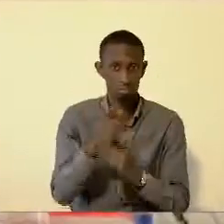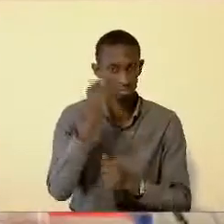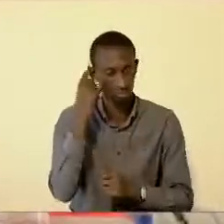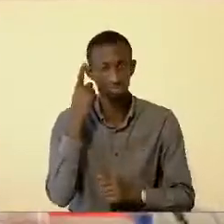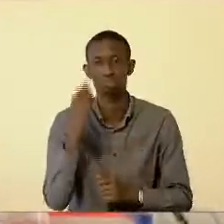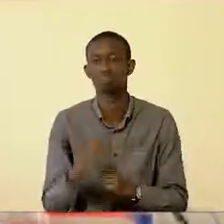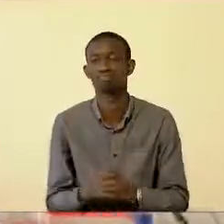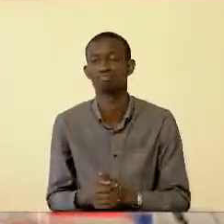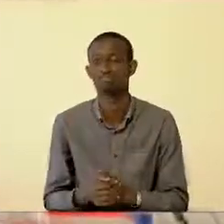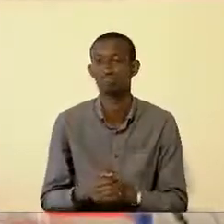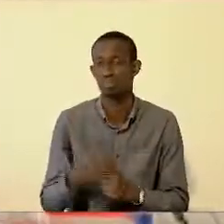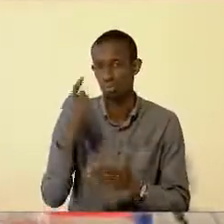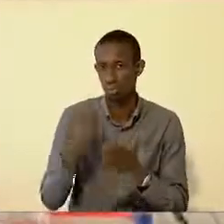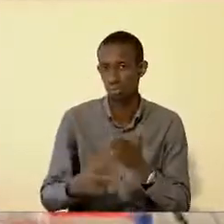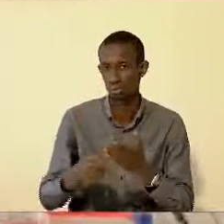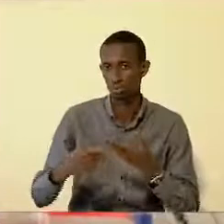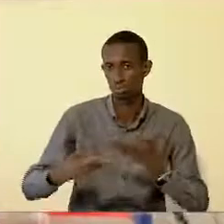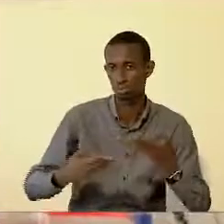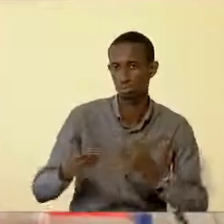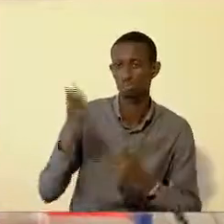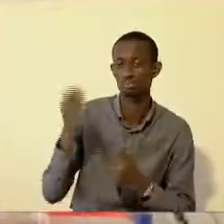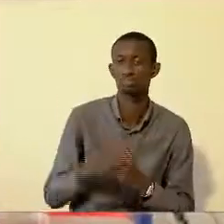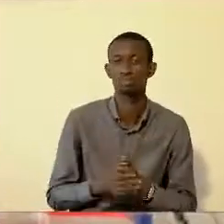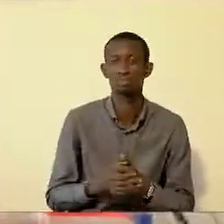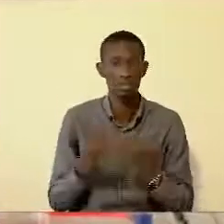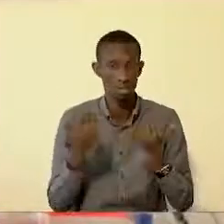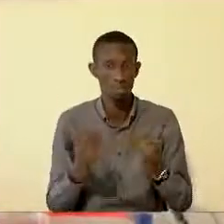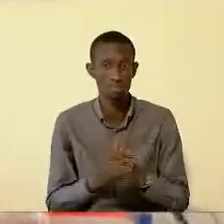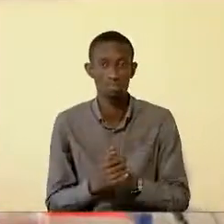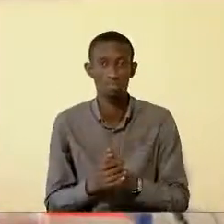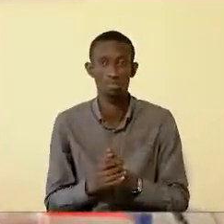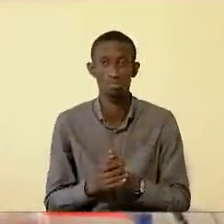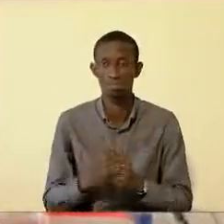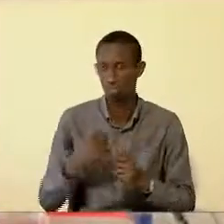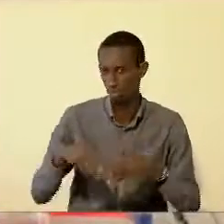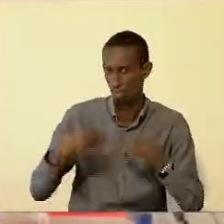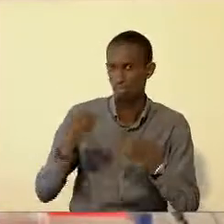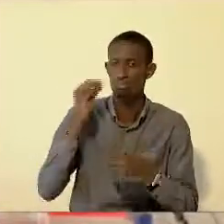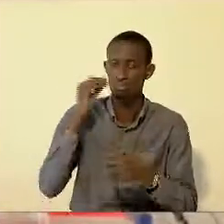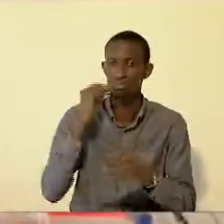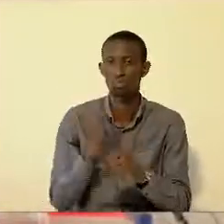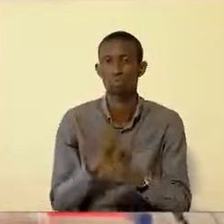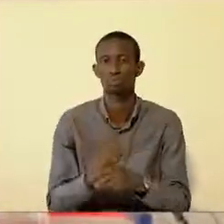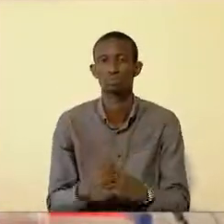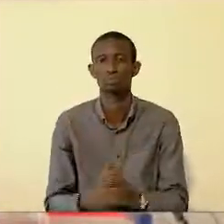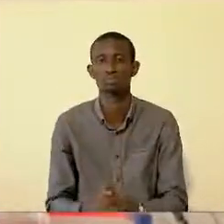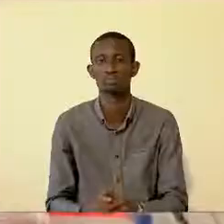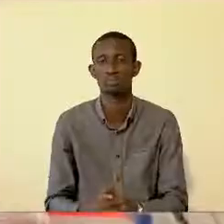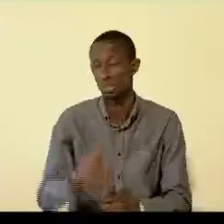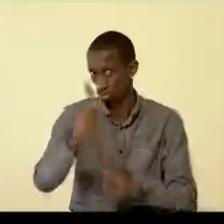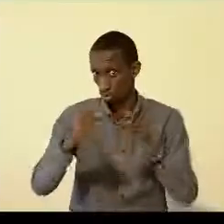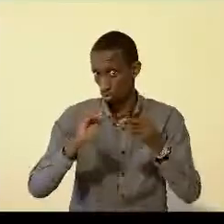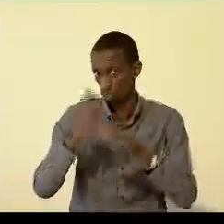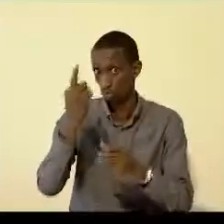understood what we have been discussing, and now it's time for the homework. Question number